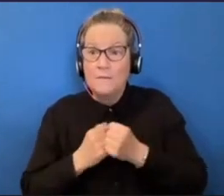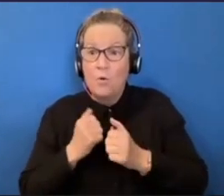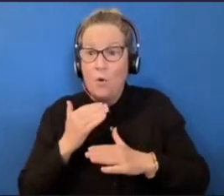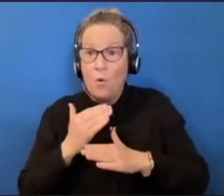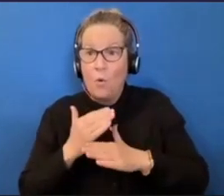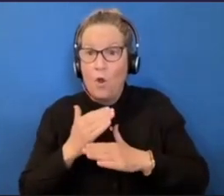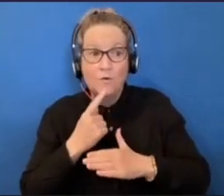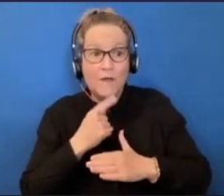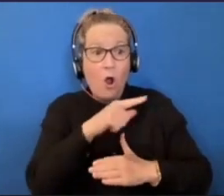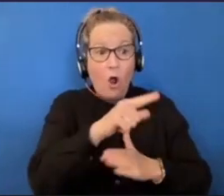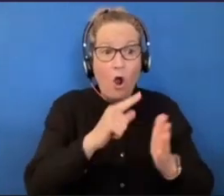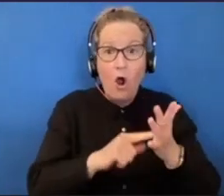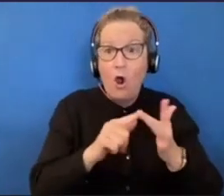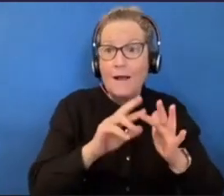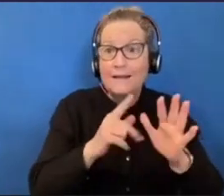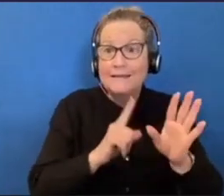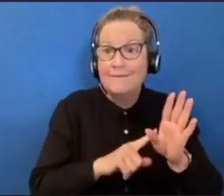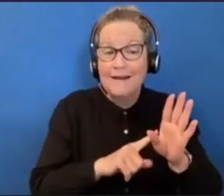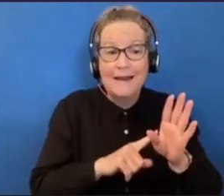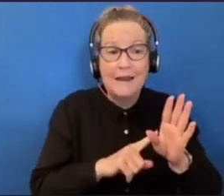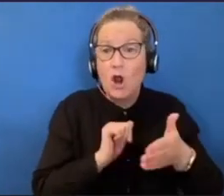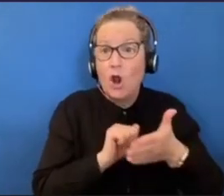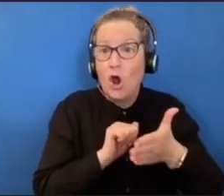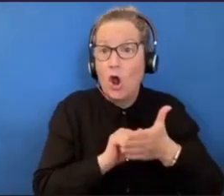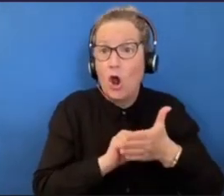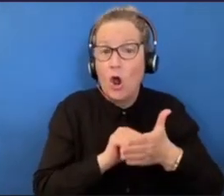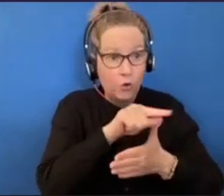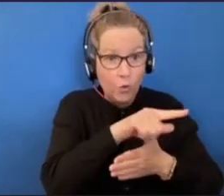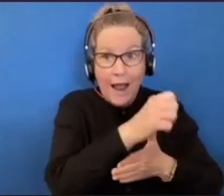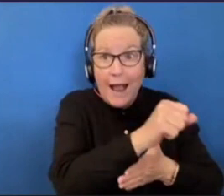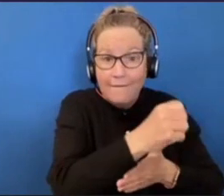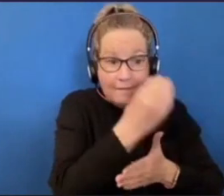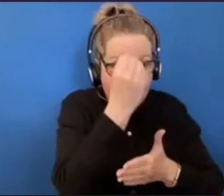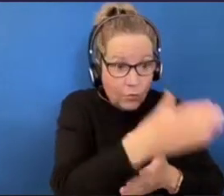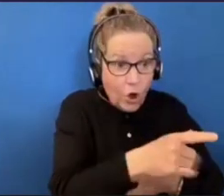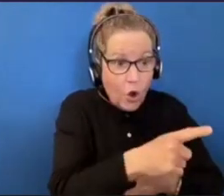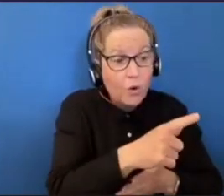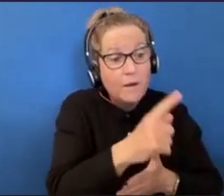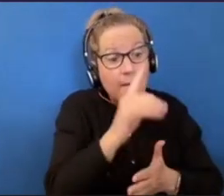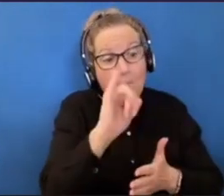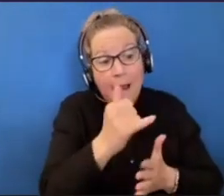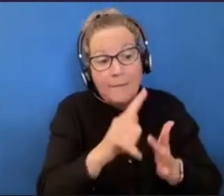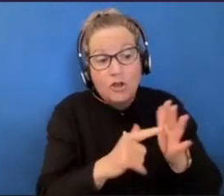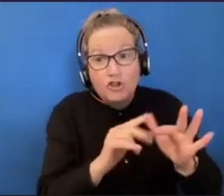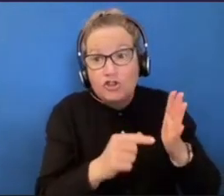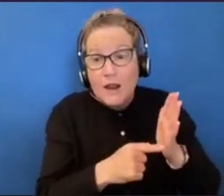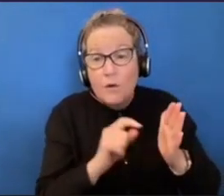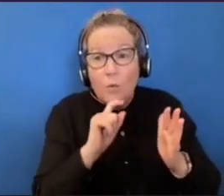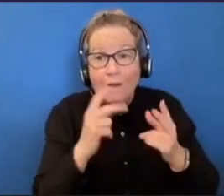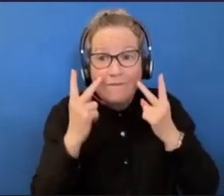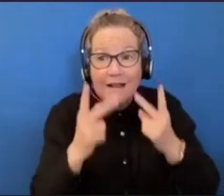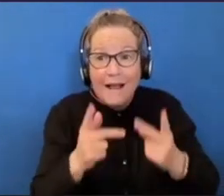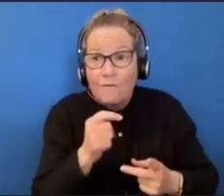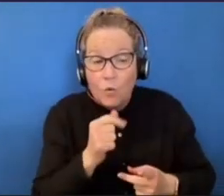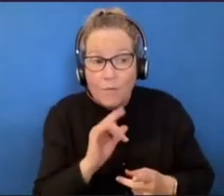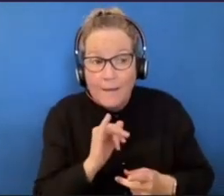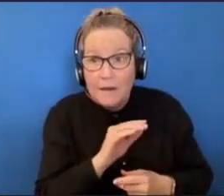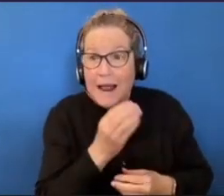Tiffany, there's a knock at your door. It's probably Janet. She said she was coming to visit this afternoon. And,